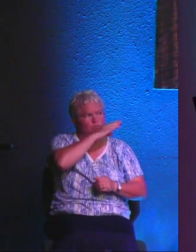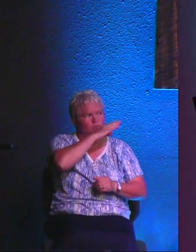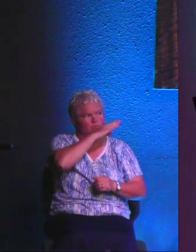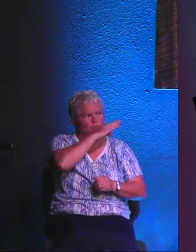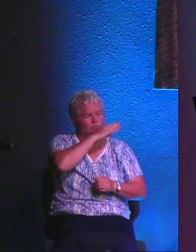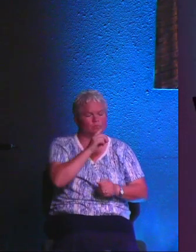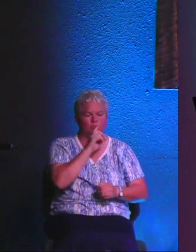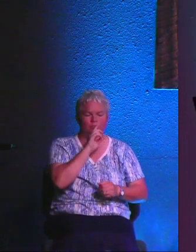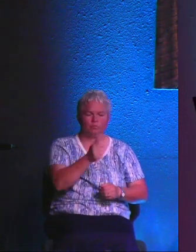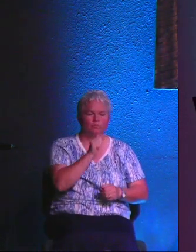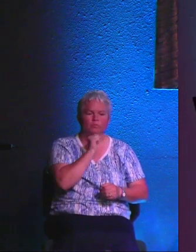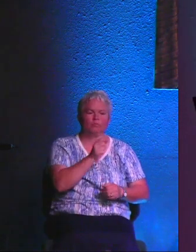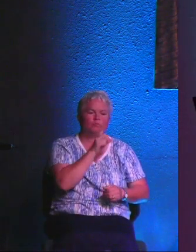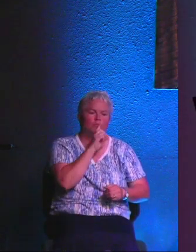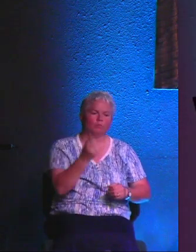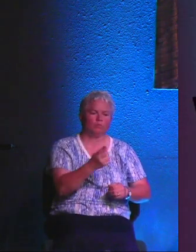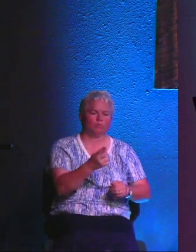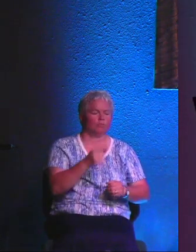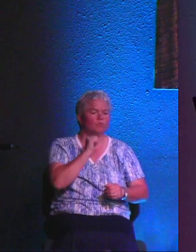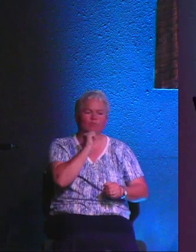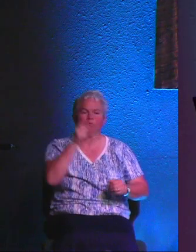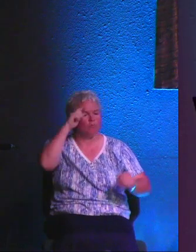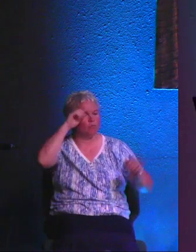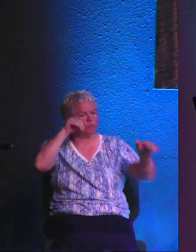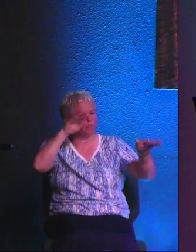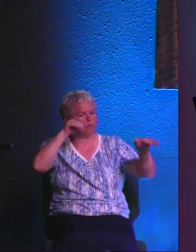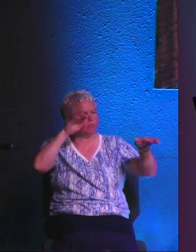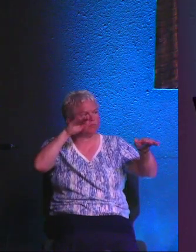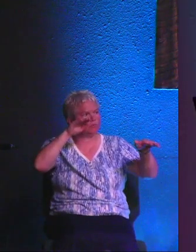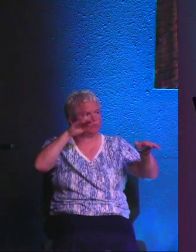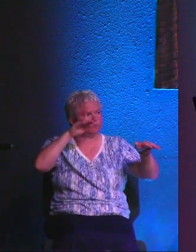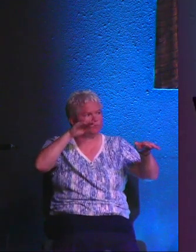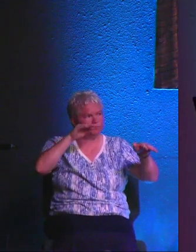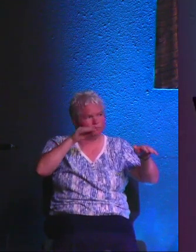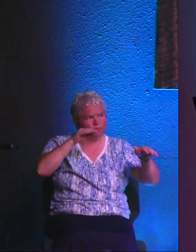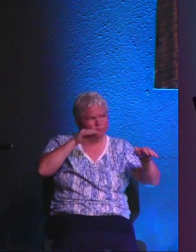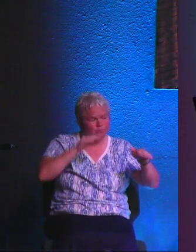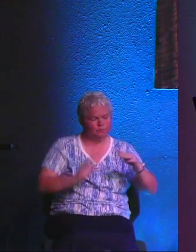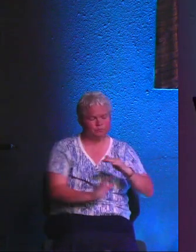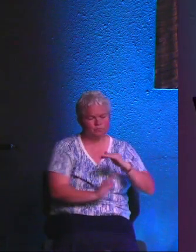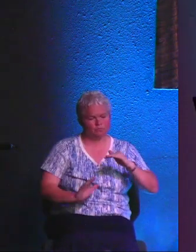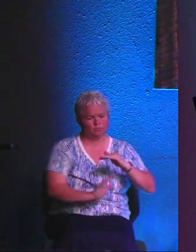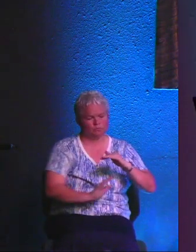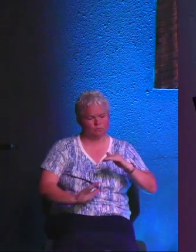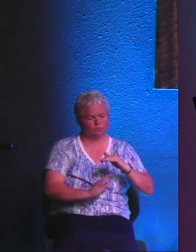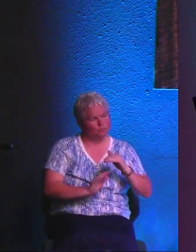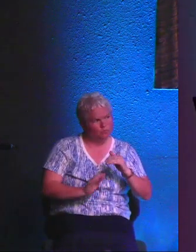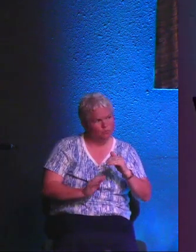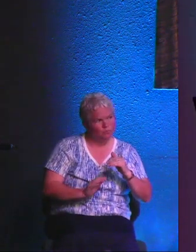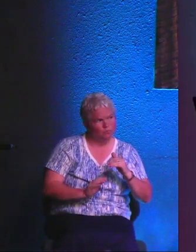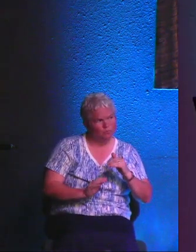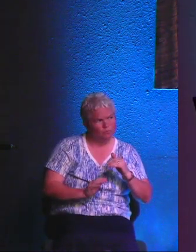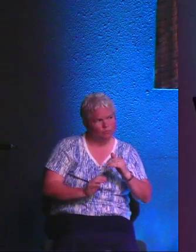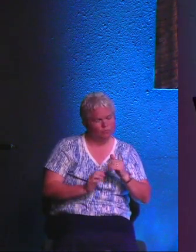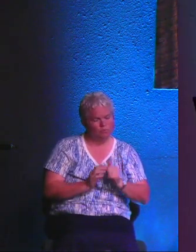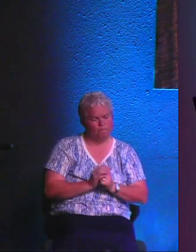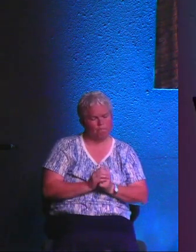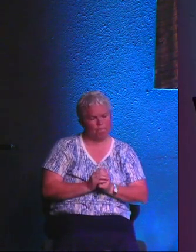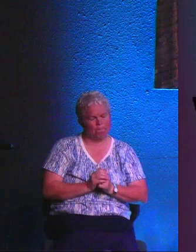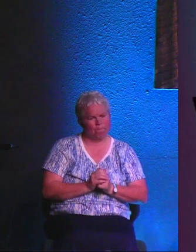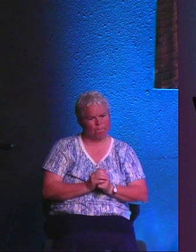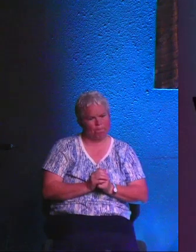control. Feeling like there was no hope for me anymore, I missed out on a lot of my kids' lives. What was the